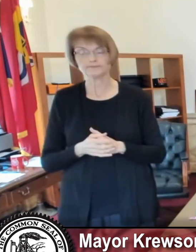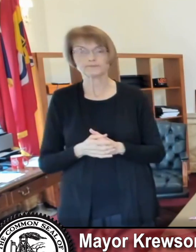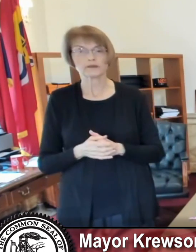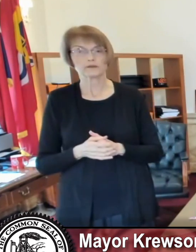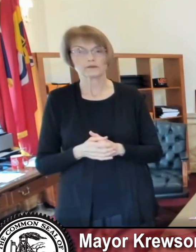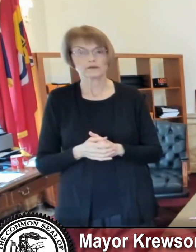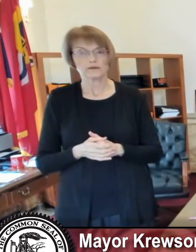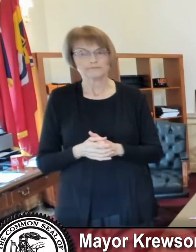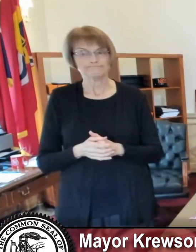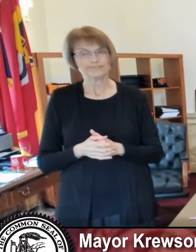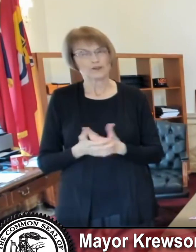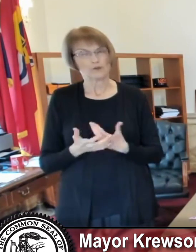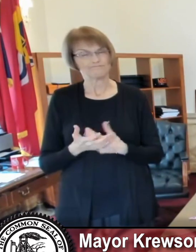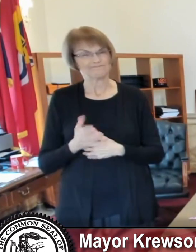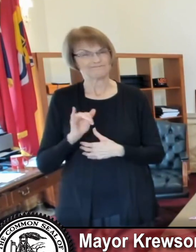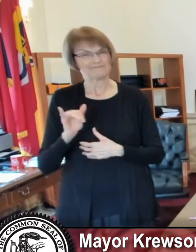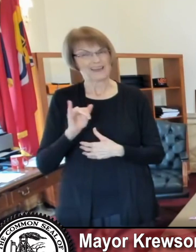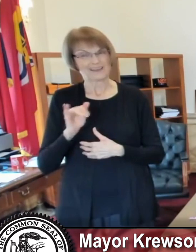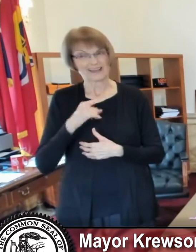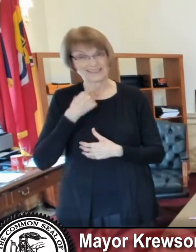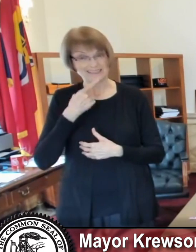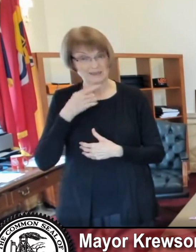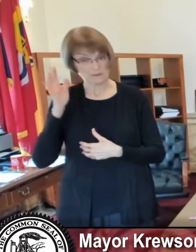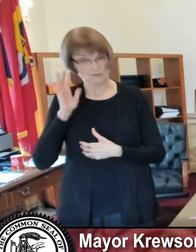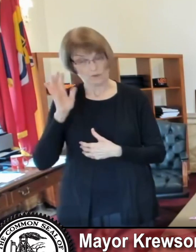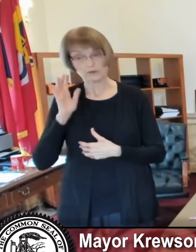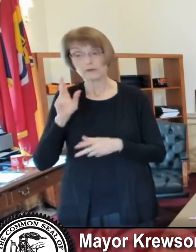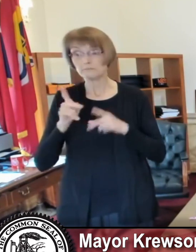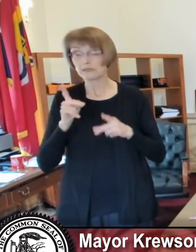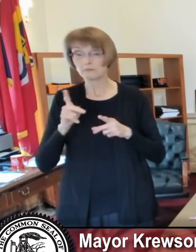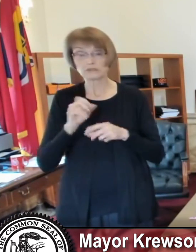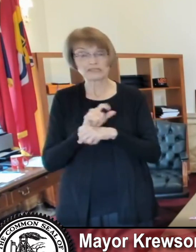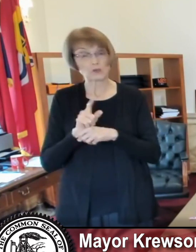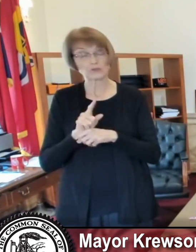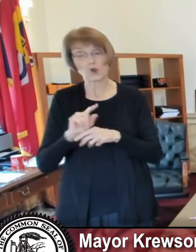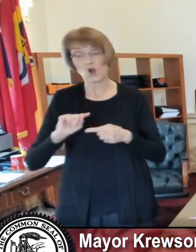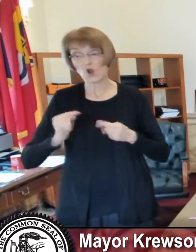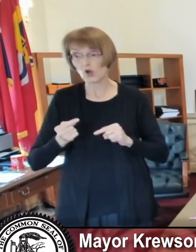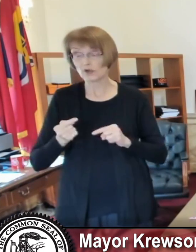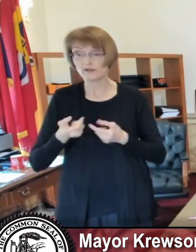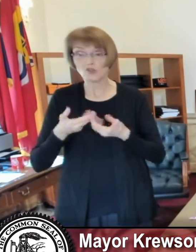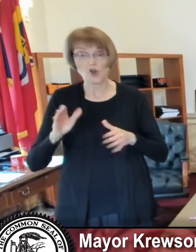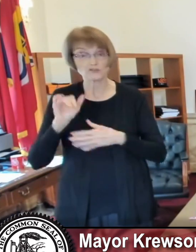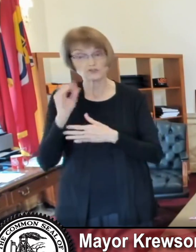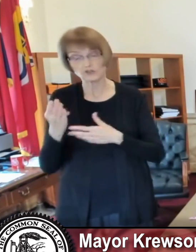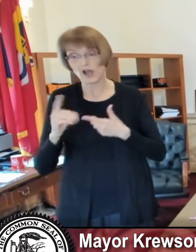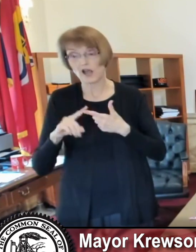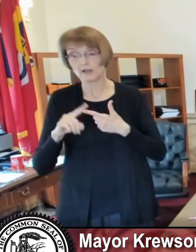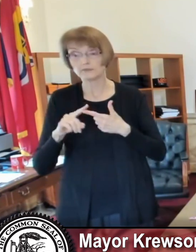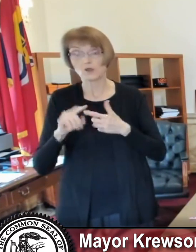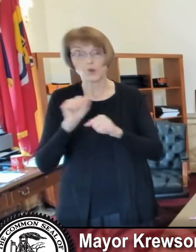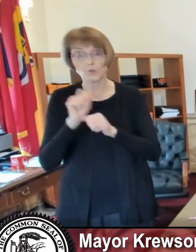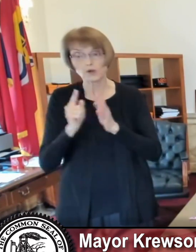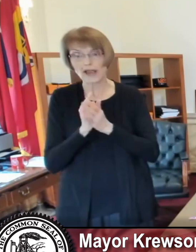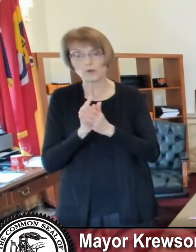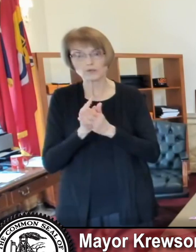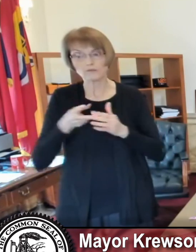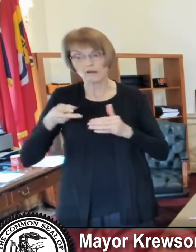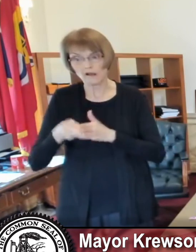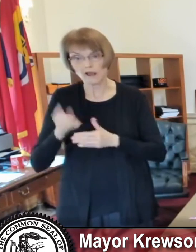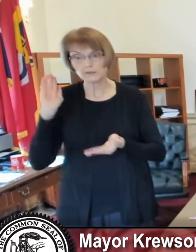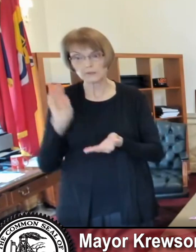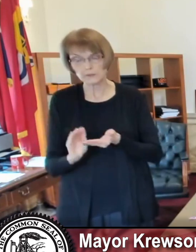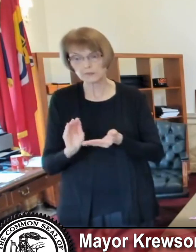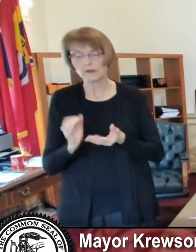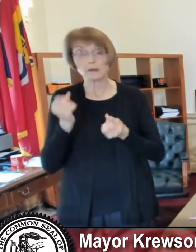I've said before, people are hurting in St. Louis. People have lost their jobs. People have had their hours cut. Many